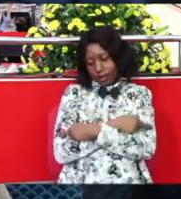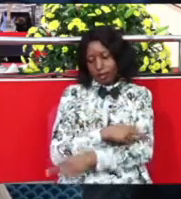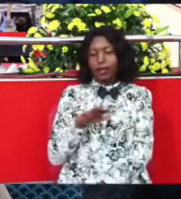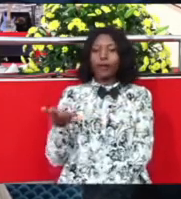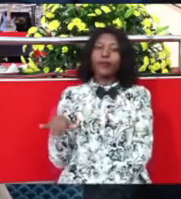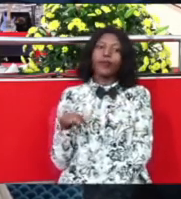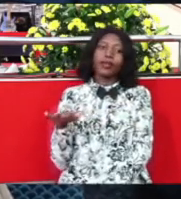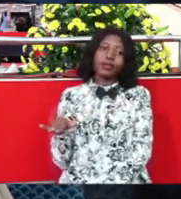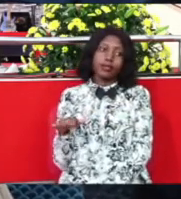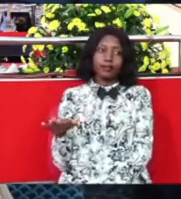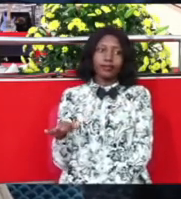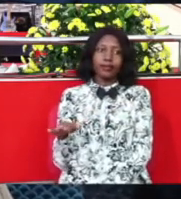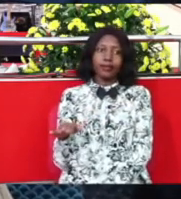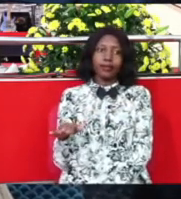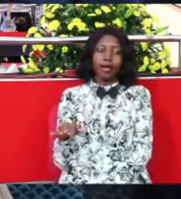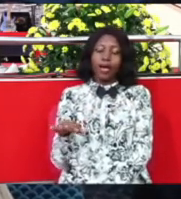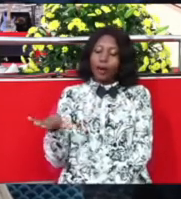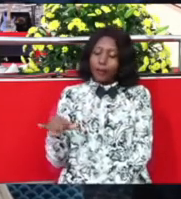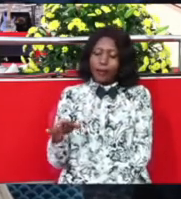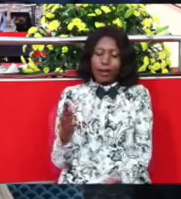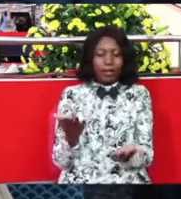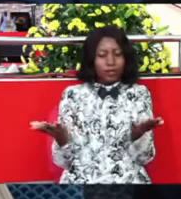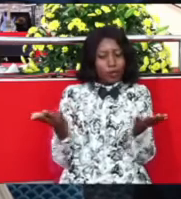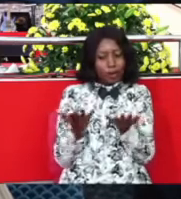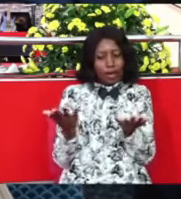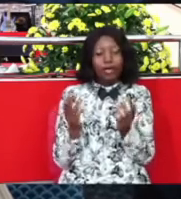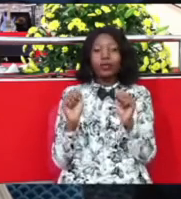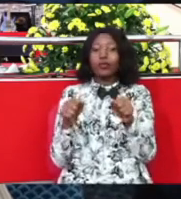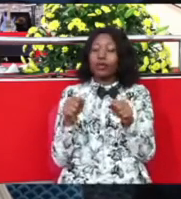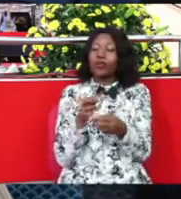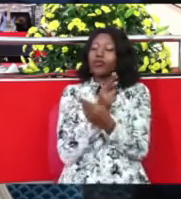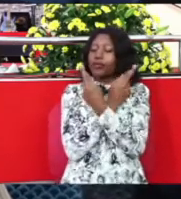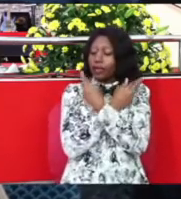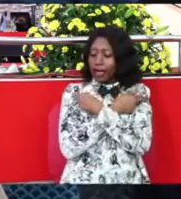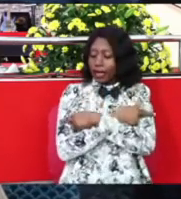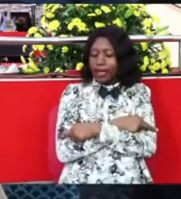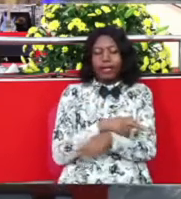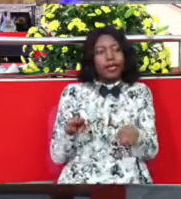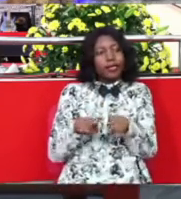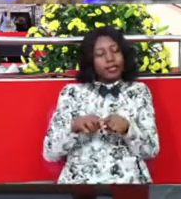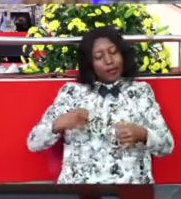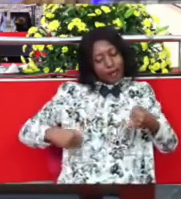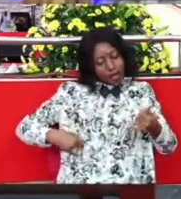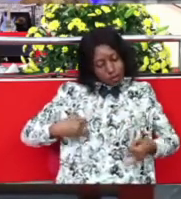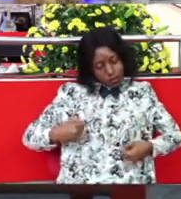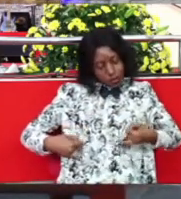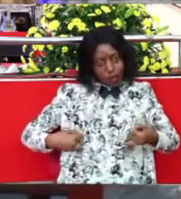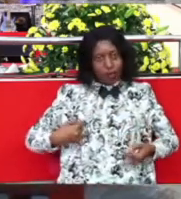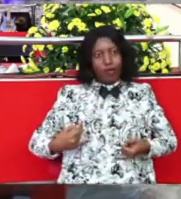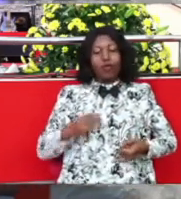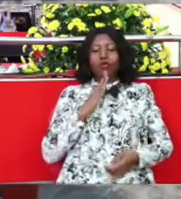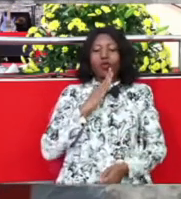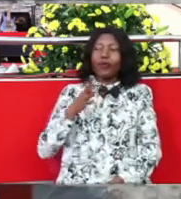looking for a place that he can relax. Anatafuta mahali ambapo atapumzika. And enjoy his being as being God. Na